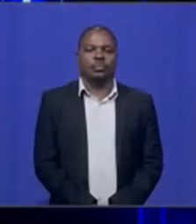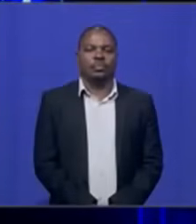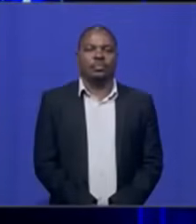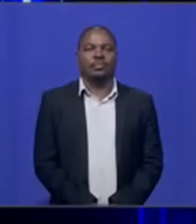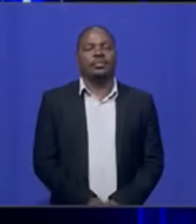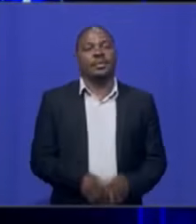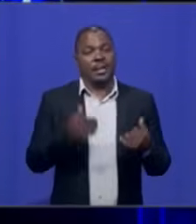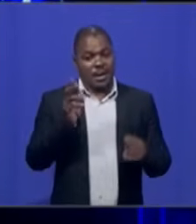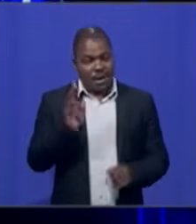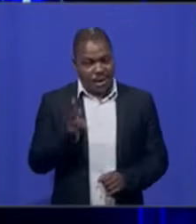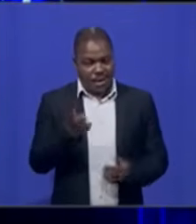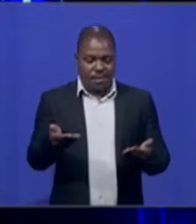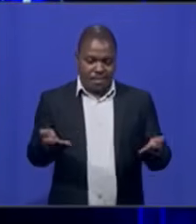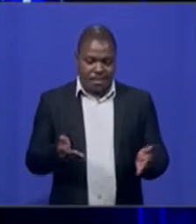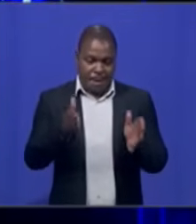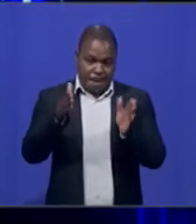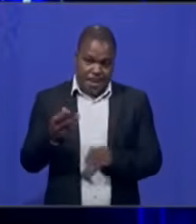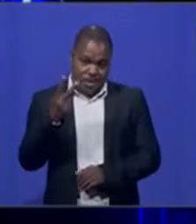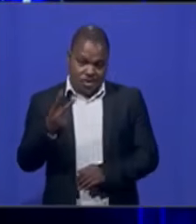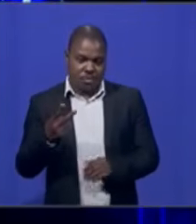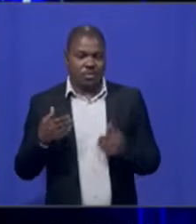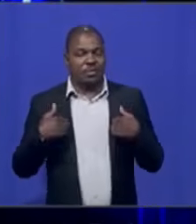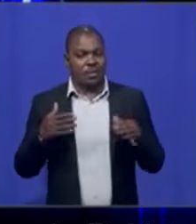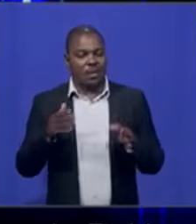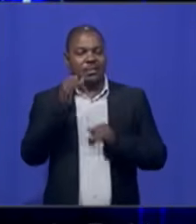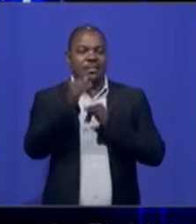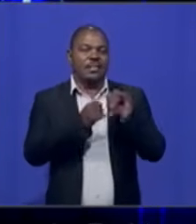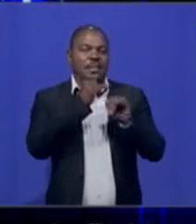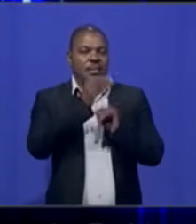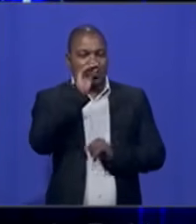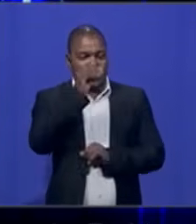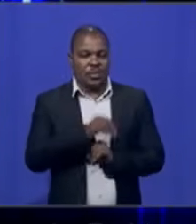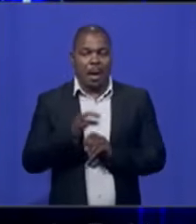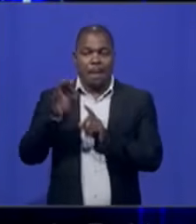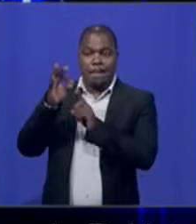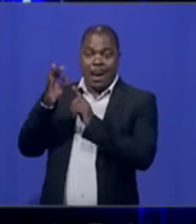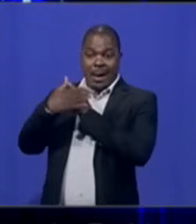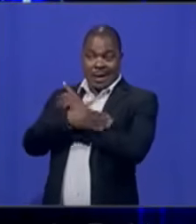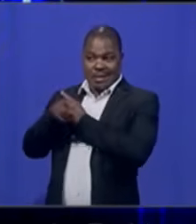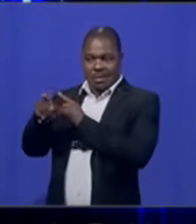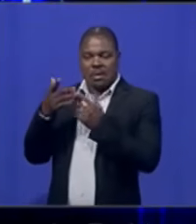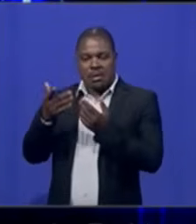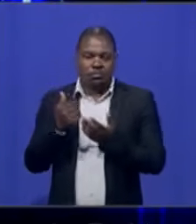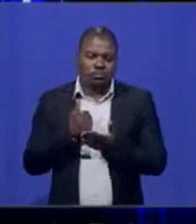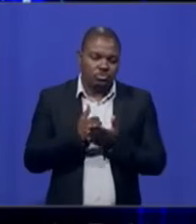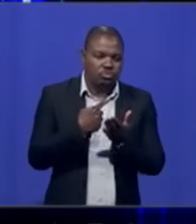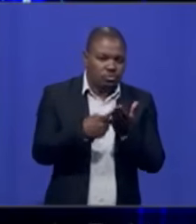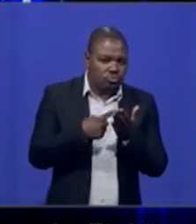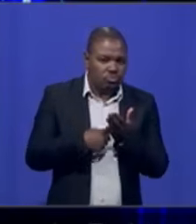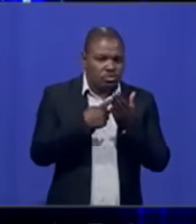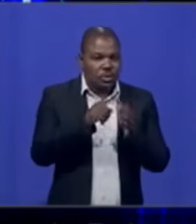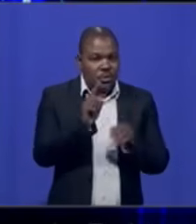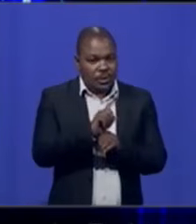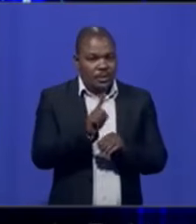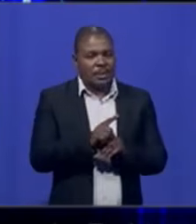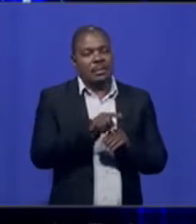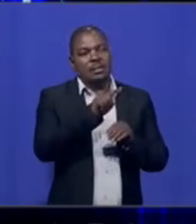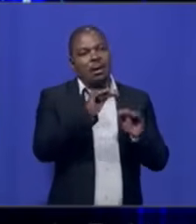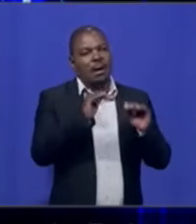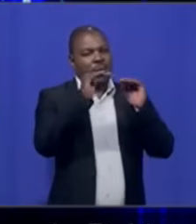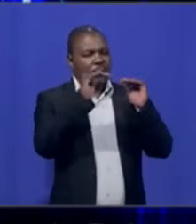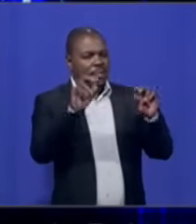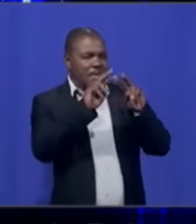Beso re betserela a mokgatlo wa bobedi go thakgola ka tsa matjhaba mo teng re bonang ha Pakistan e ntlafatsa tshireletso bakeng sa ditherisano tsa maemo a hodimo